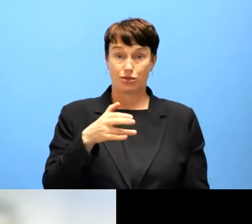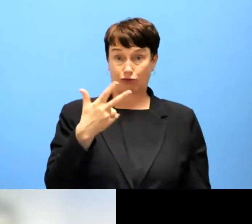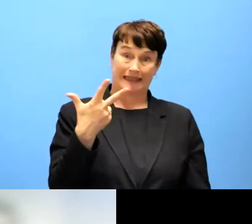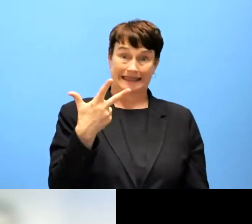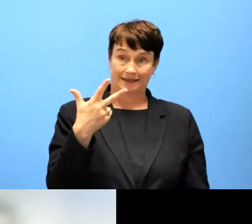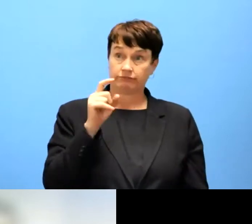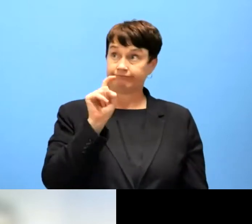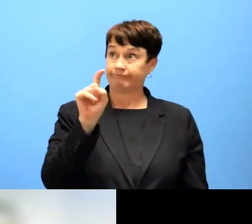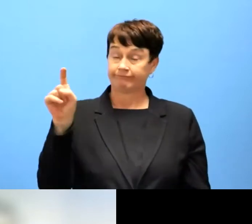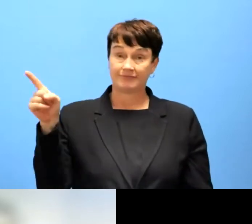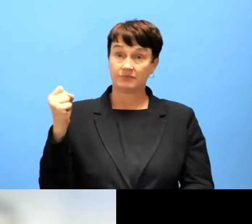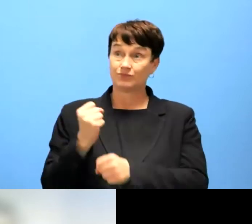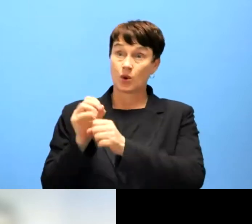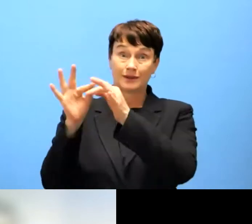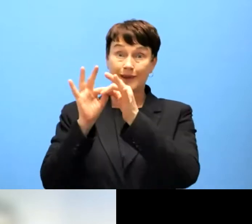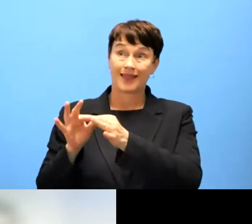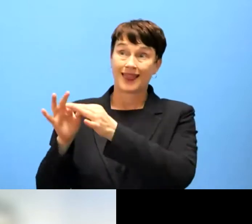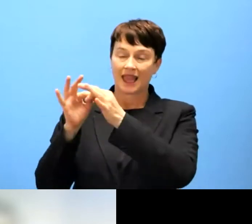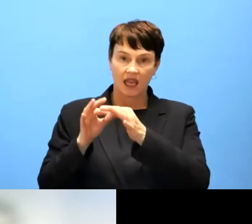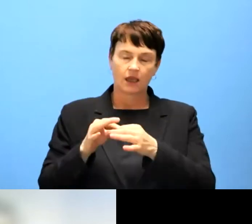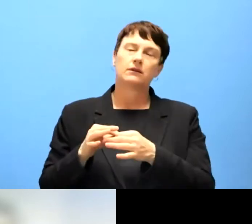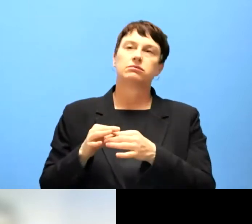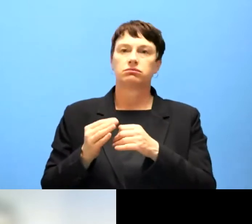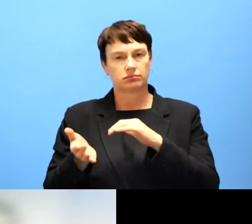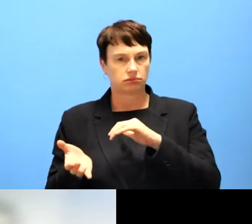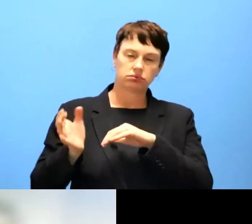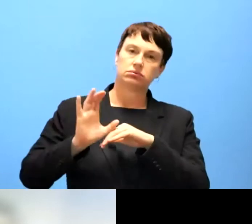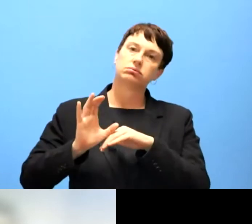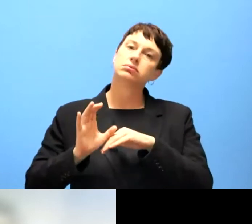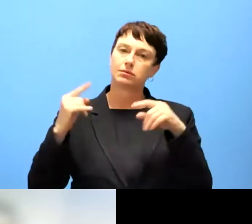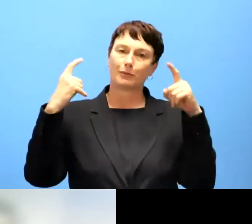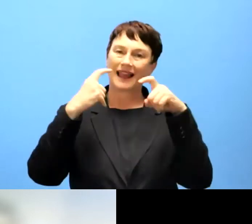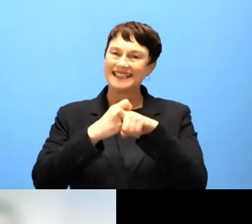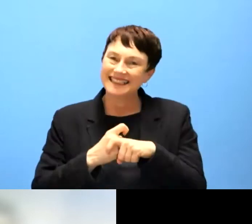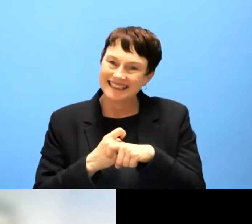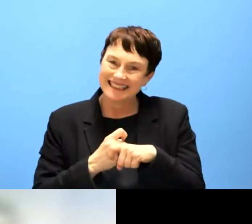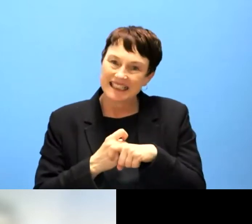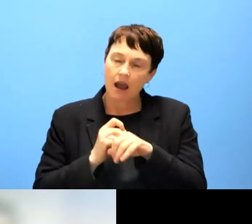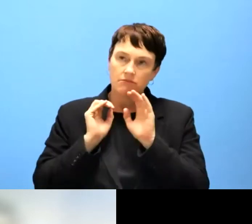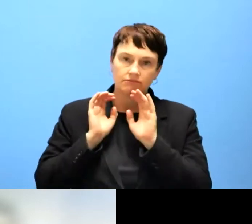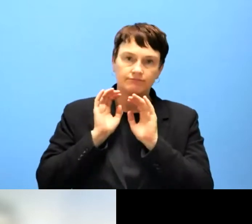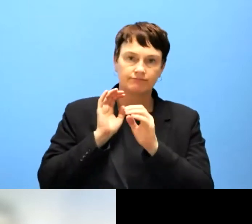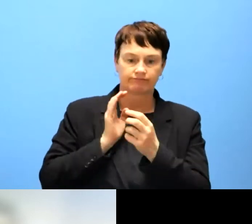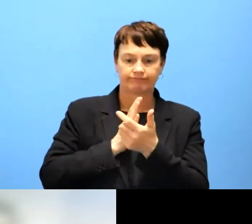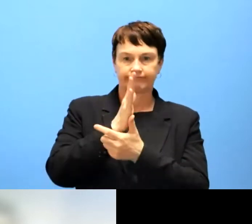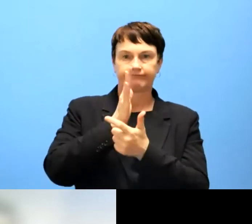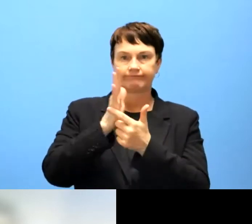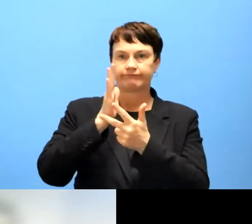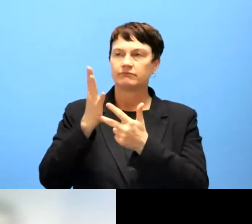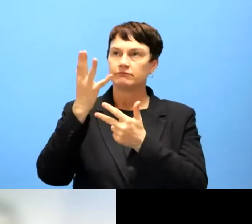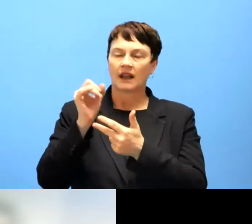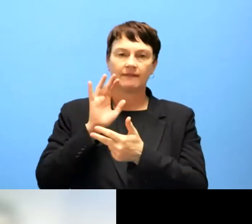also causes a kind of a layer of complexity with different systems and ways of working and methodologies and things like that. That